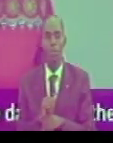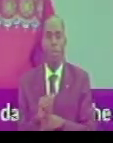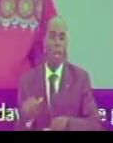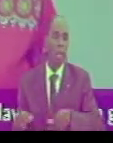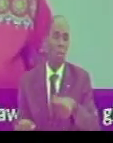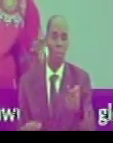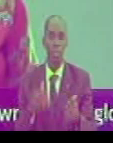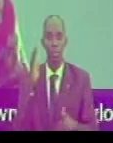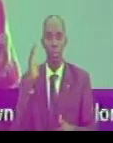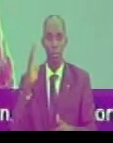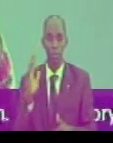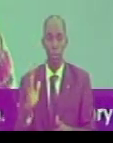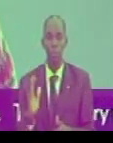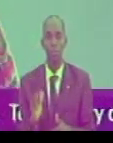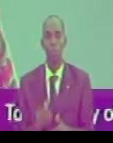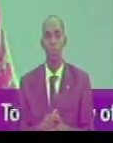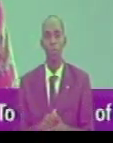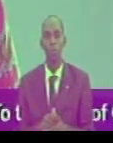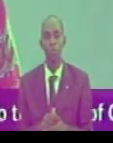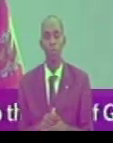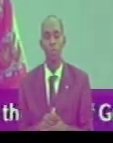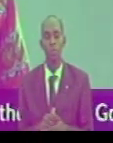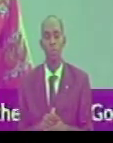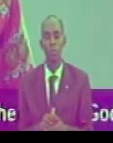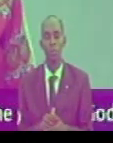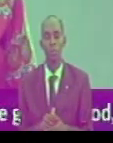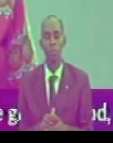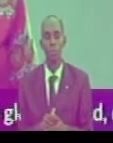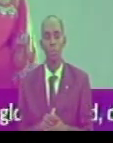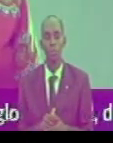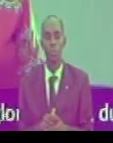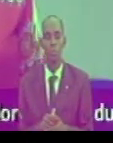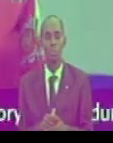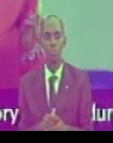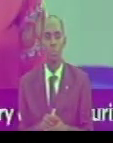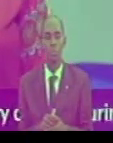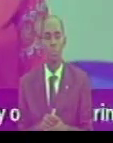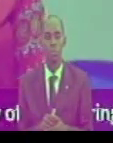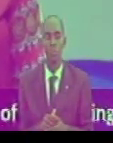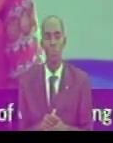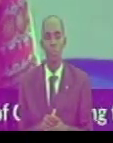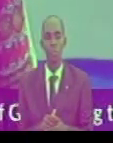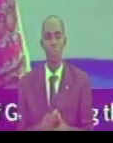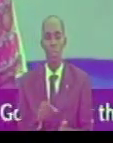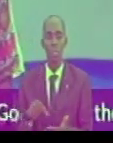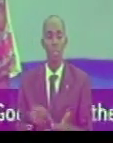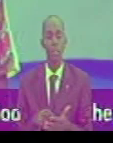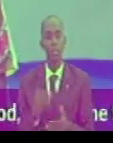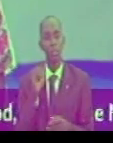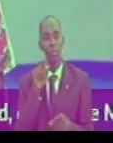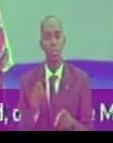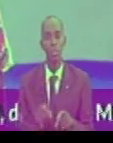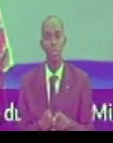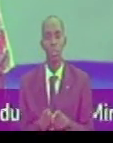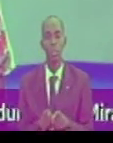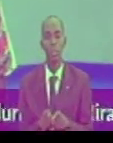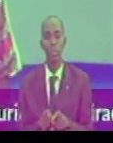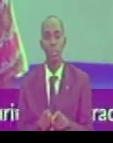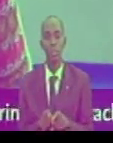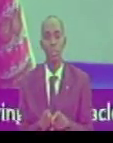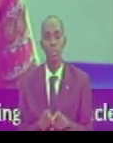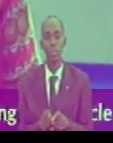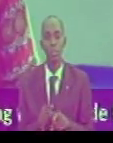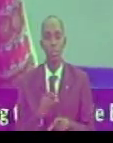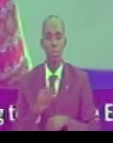suffering from a peptic ulcer of 20 years duration. She will tell you her